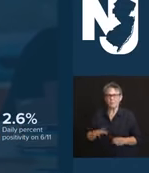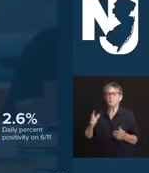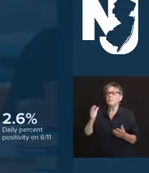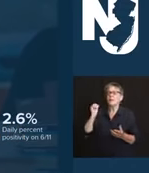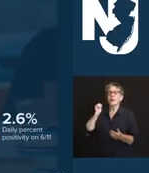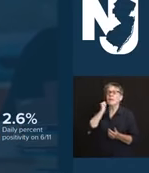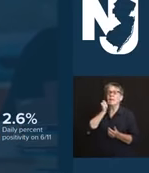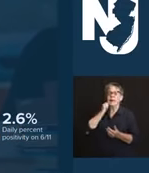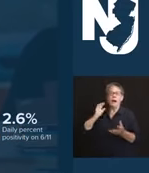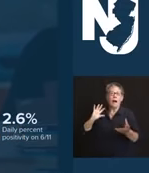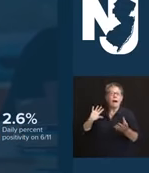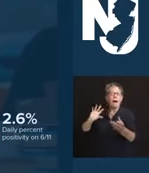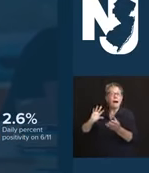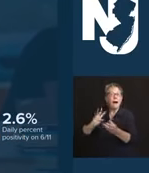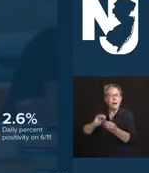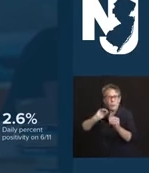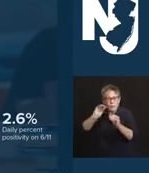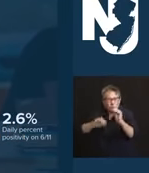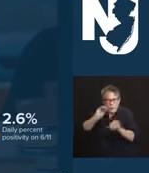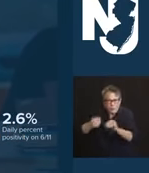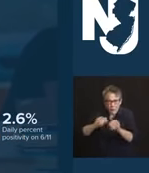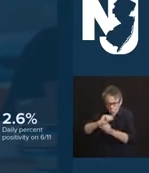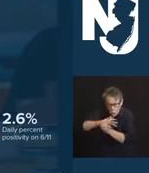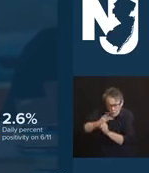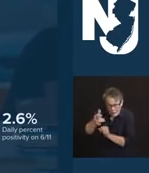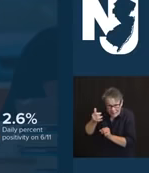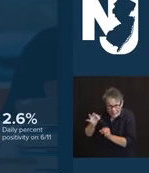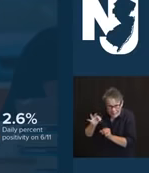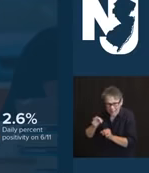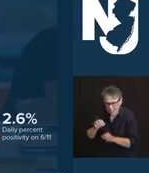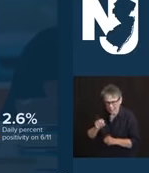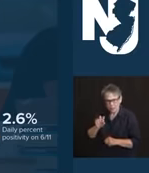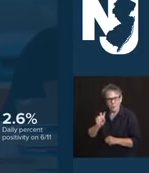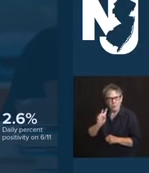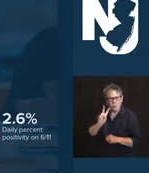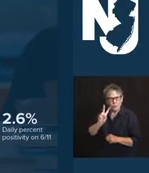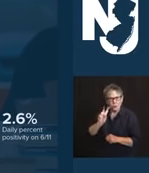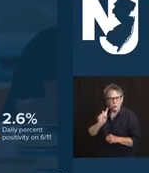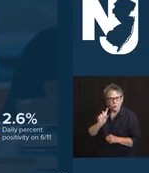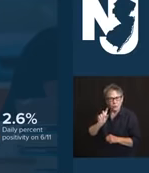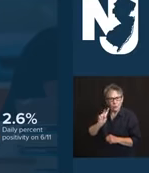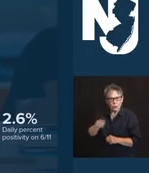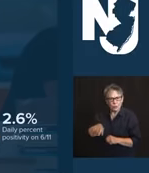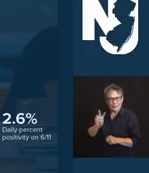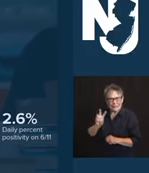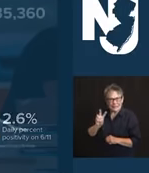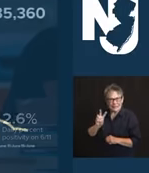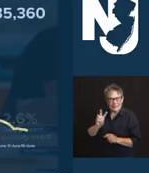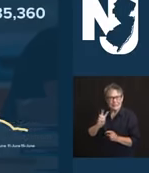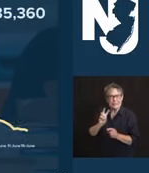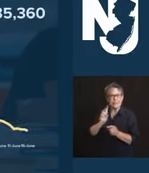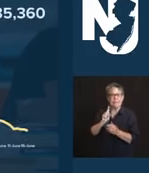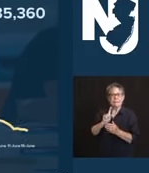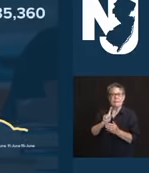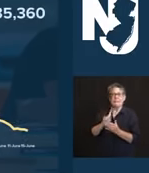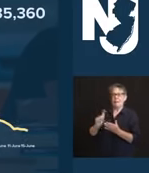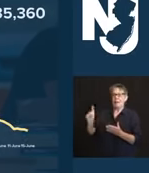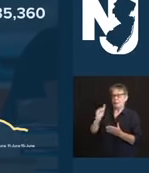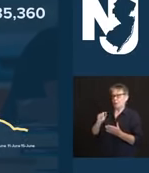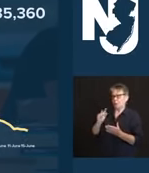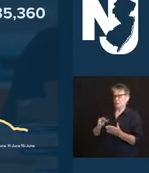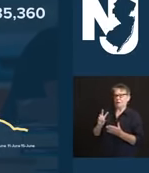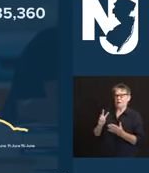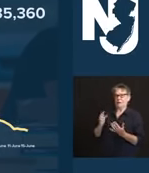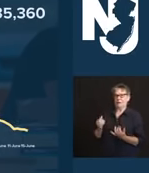rate for test samples from last Thursday, June 11, was roughly 2.6%. Another good day, Judy, on the spot